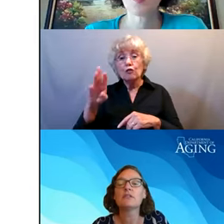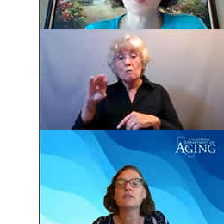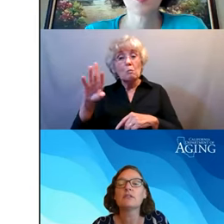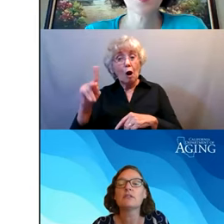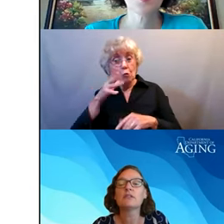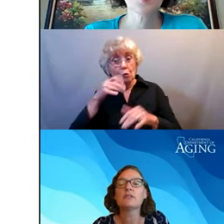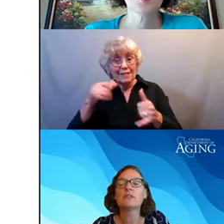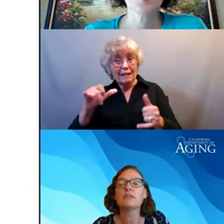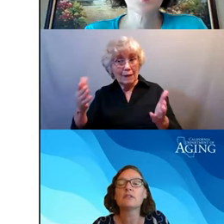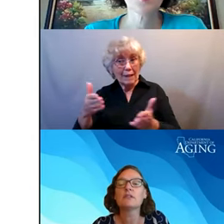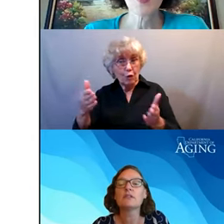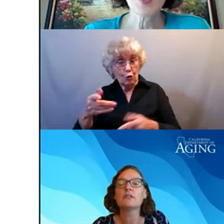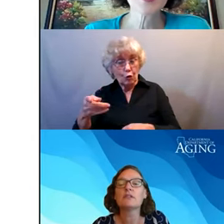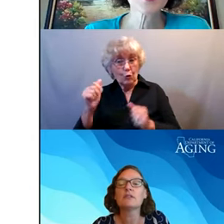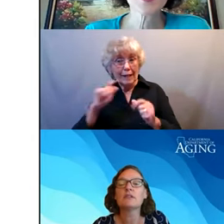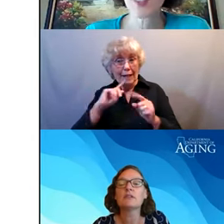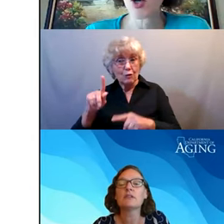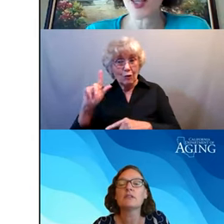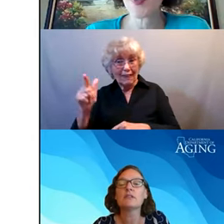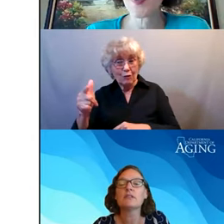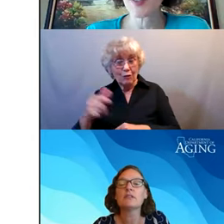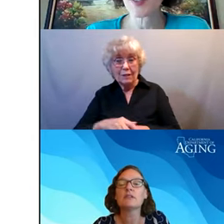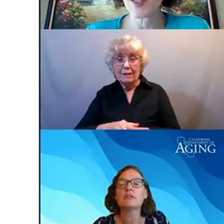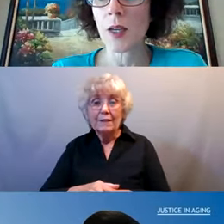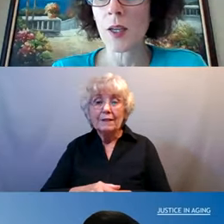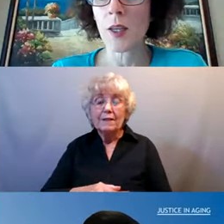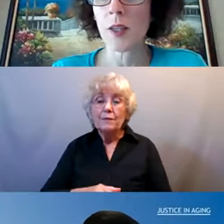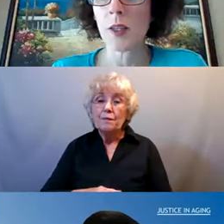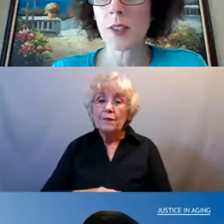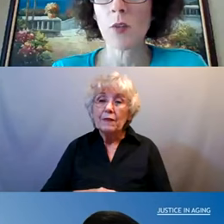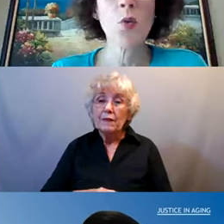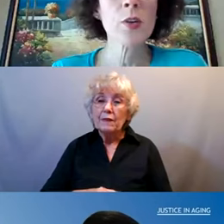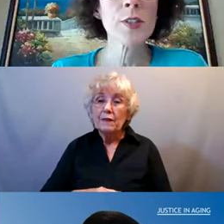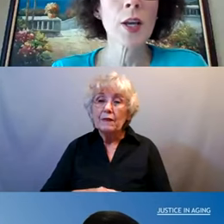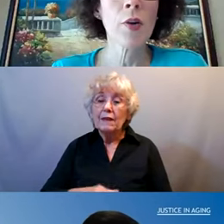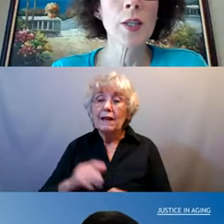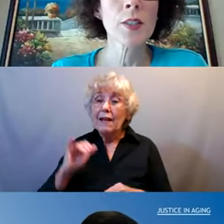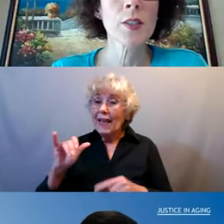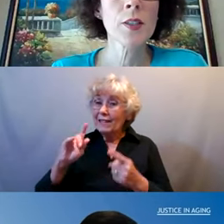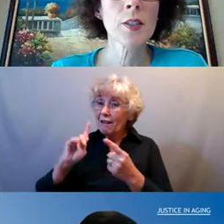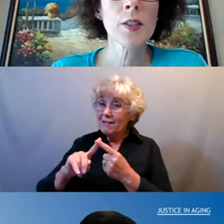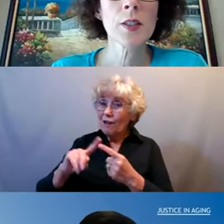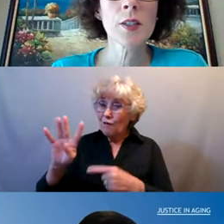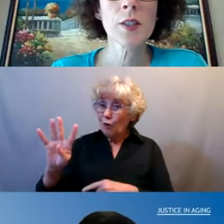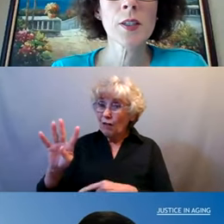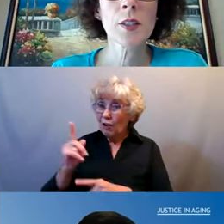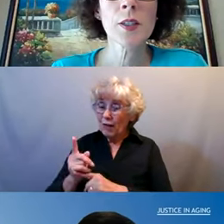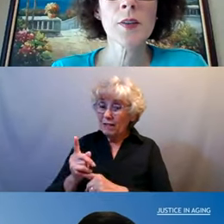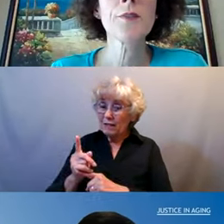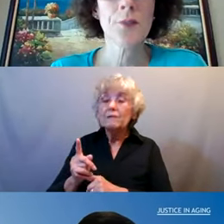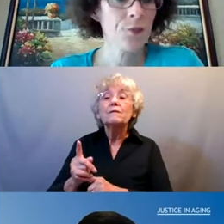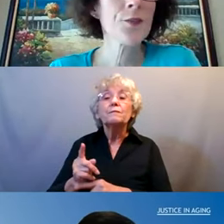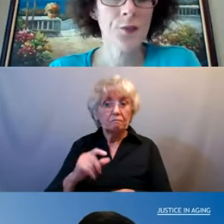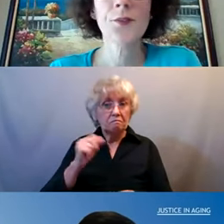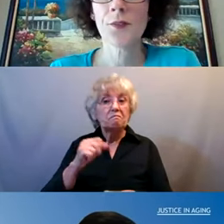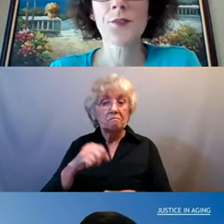DHCS specific questions? I can stay on. I think that's until 4, is that correct? Yeah, you can